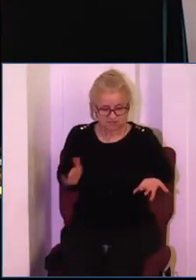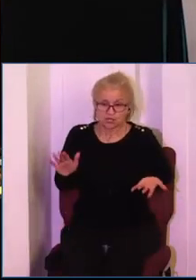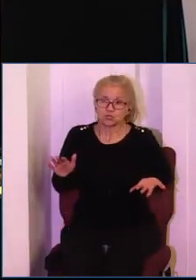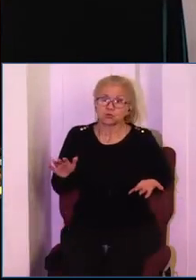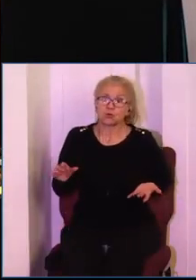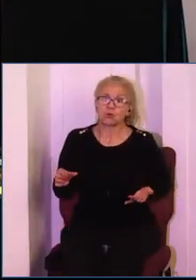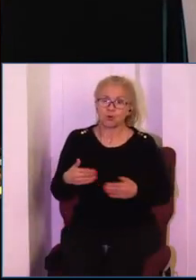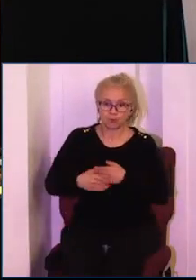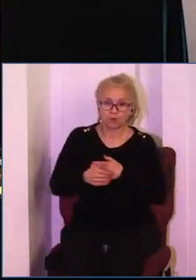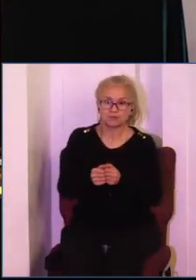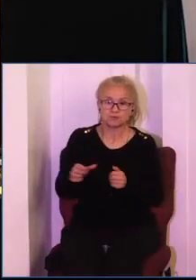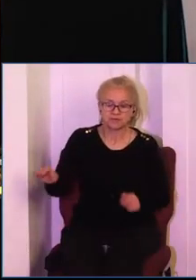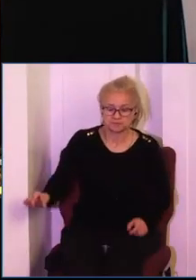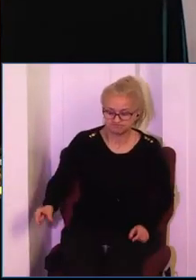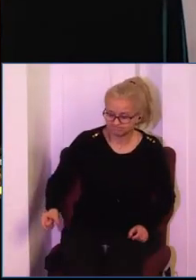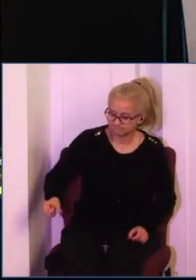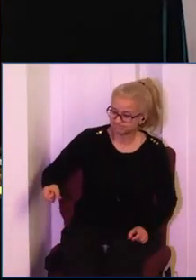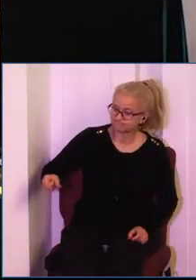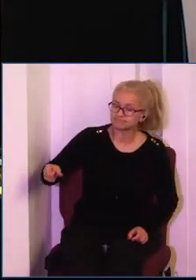me.